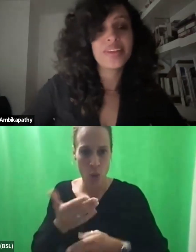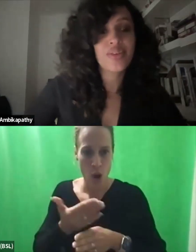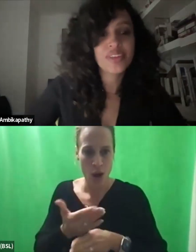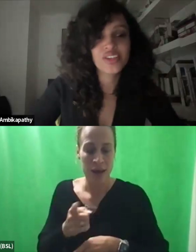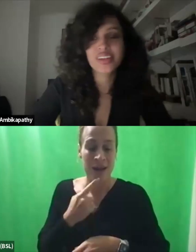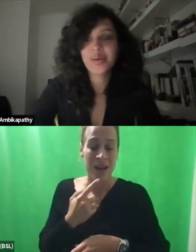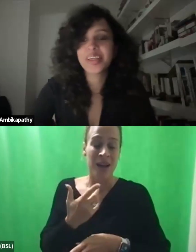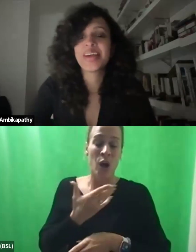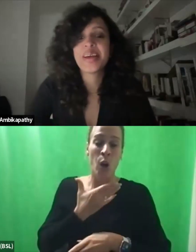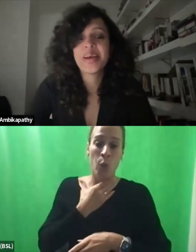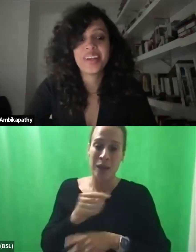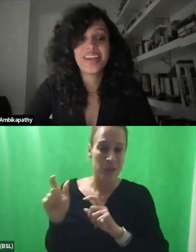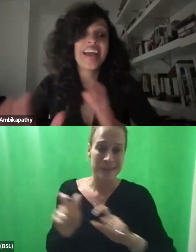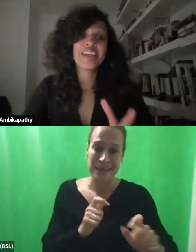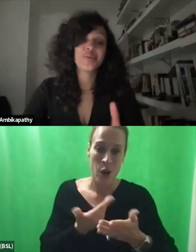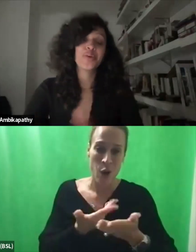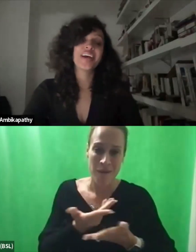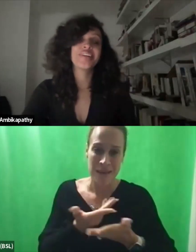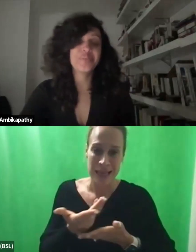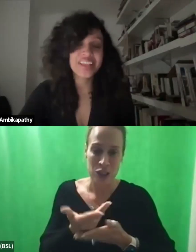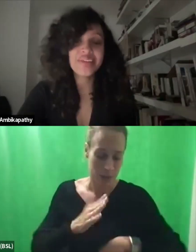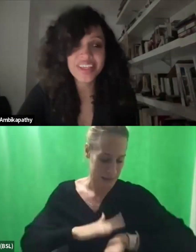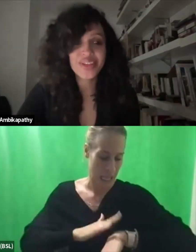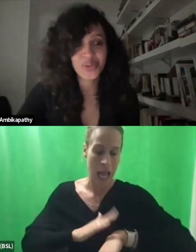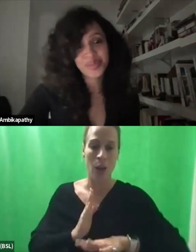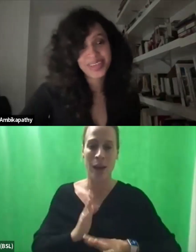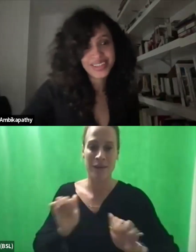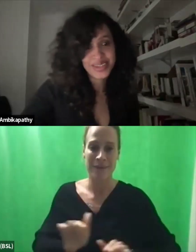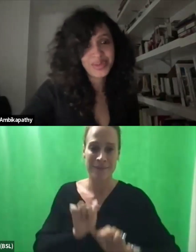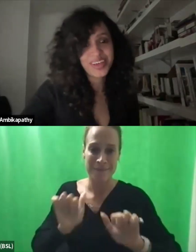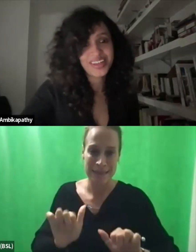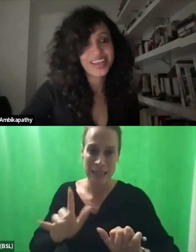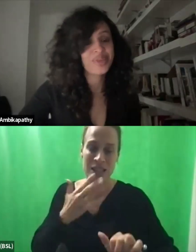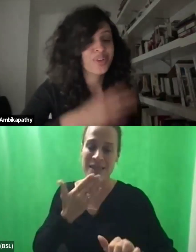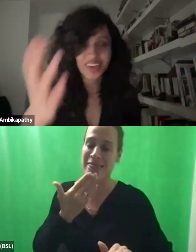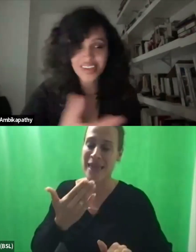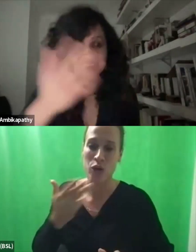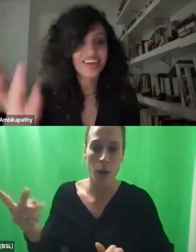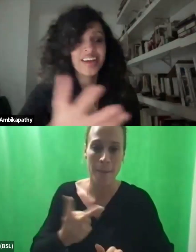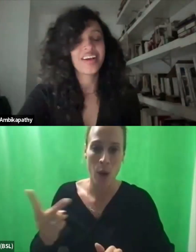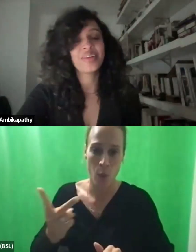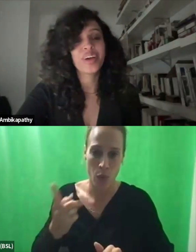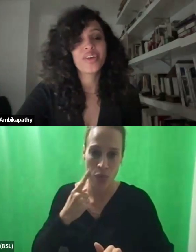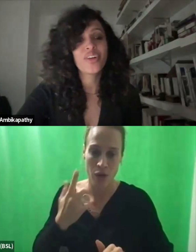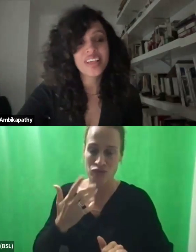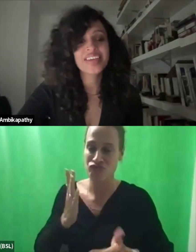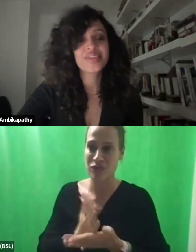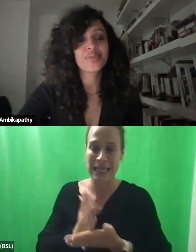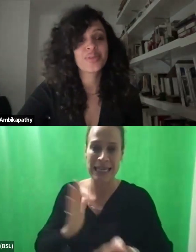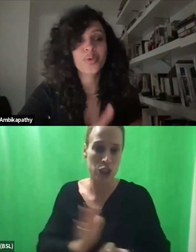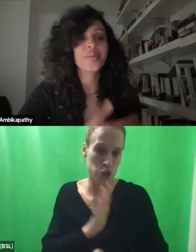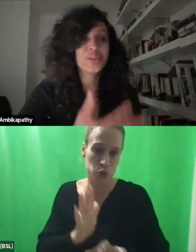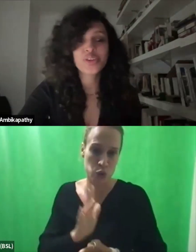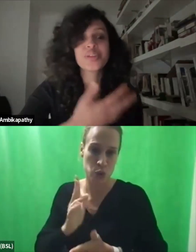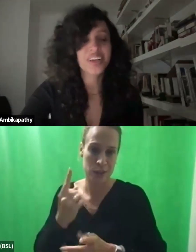we could keep this conversation going, but thank you both. I really, really enjoyed speaking to you, and thank you for giving us a kind of wider context